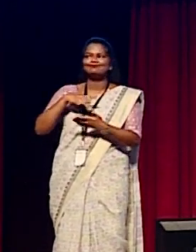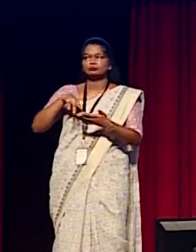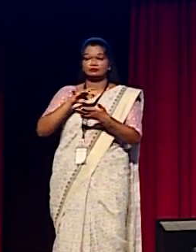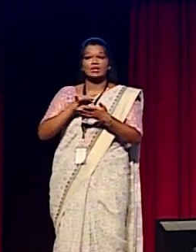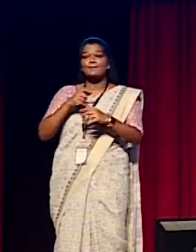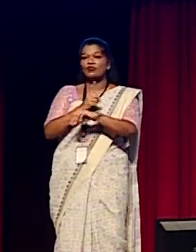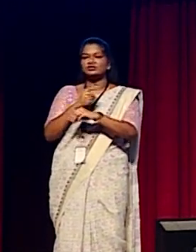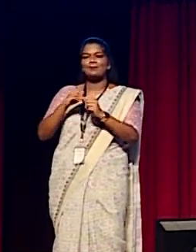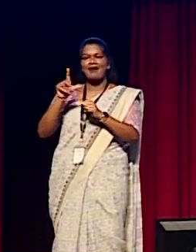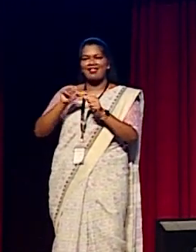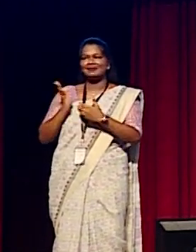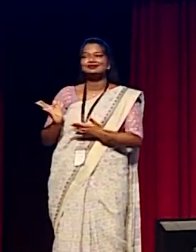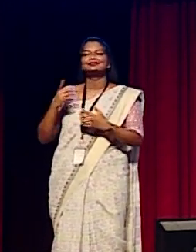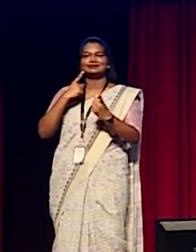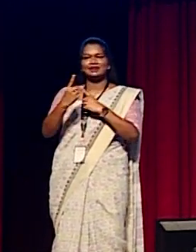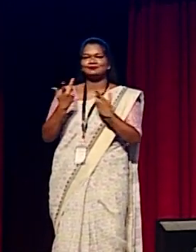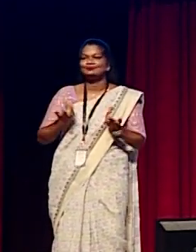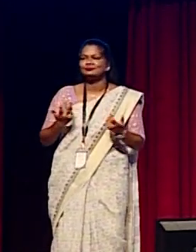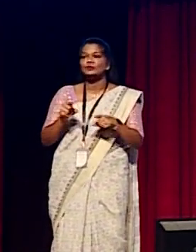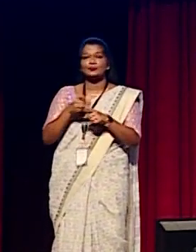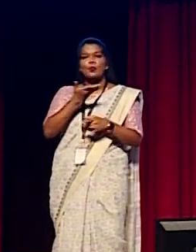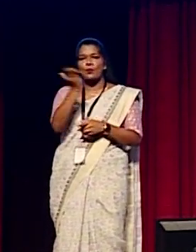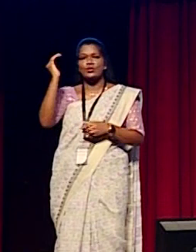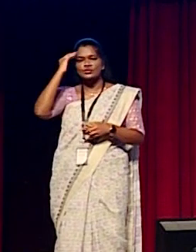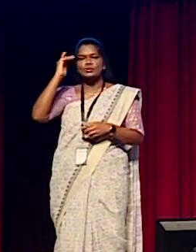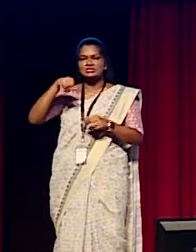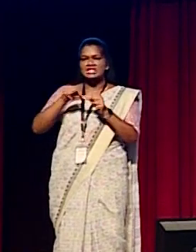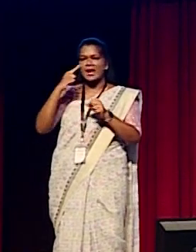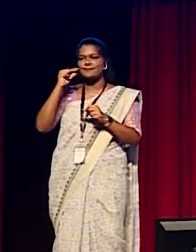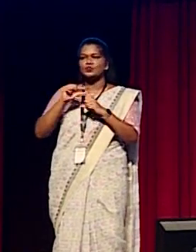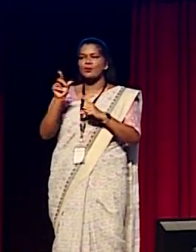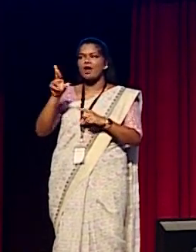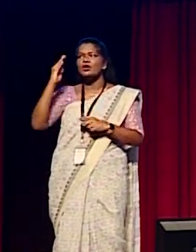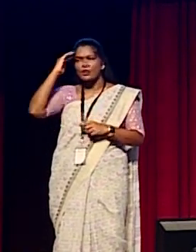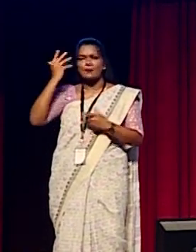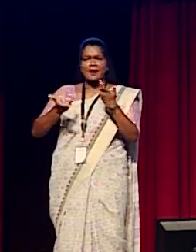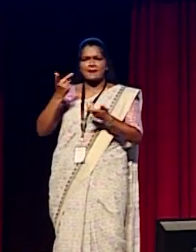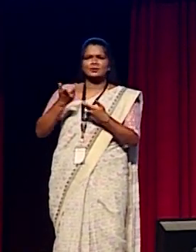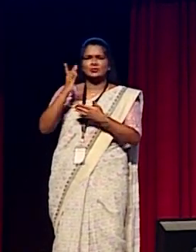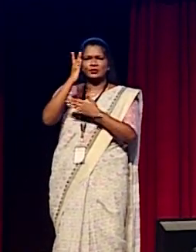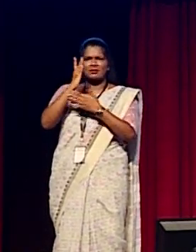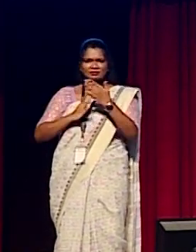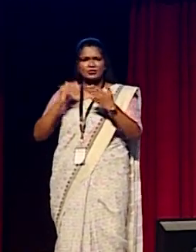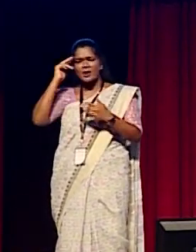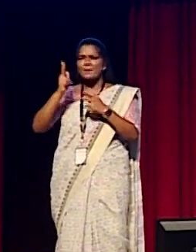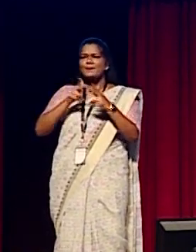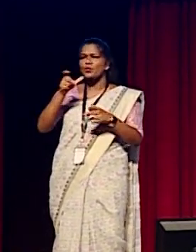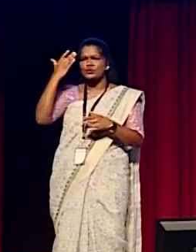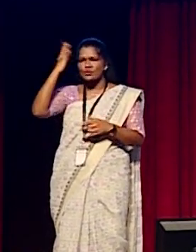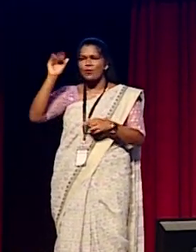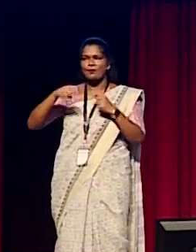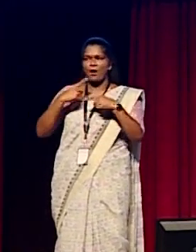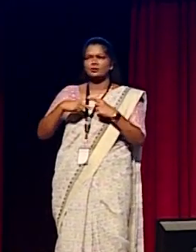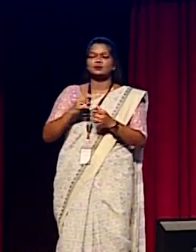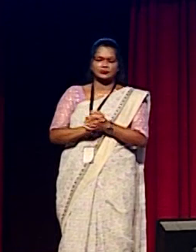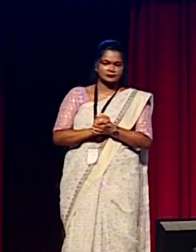Now, Professor Balakrishna presumed that all of you would know what the Jaipur foot is, but I'm quite sure that there will be people here who don't know about